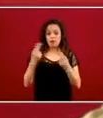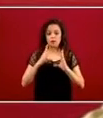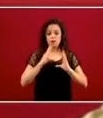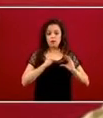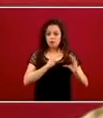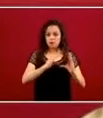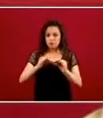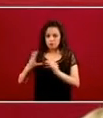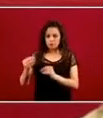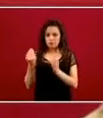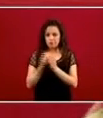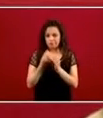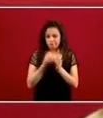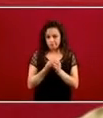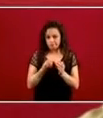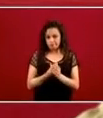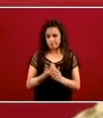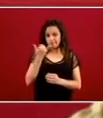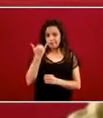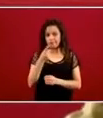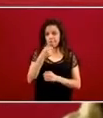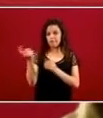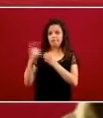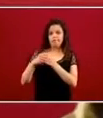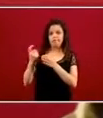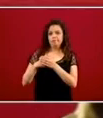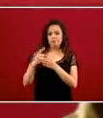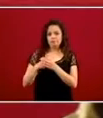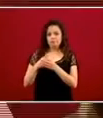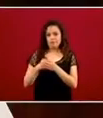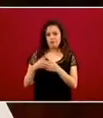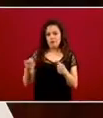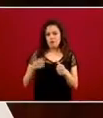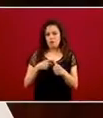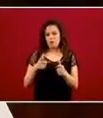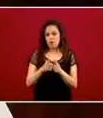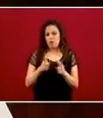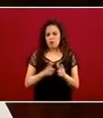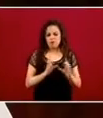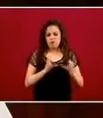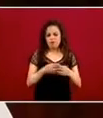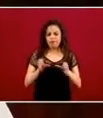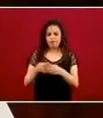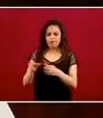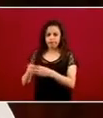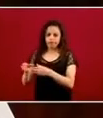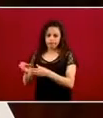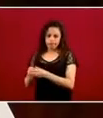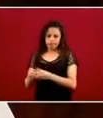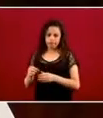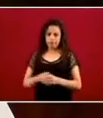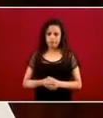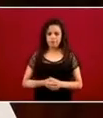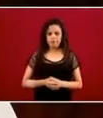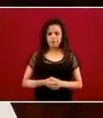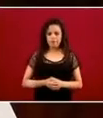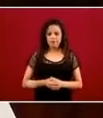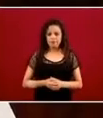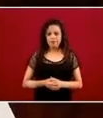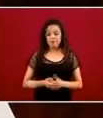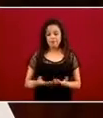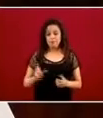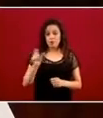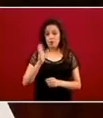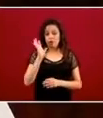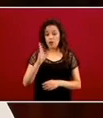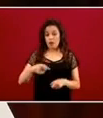first. We're hoping to go along with the recruitment process next week and then start with the training as soon as they are